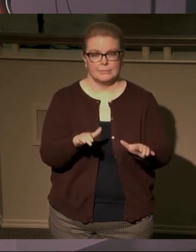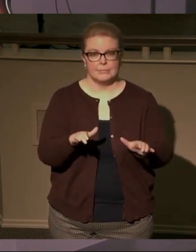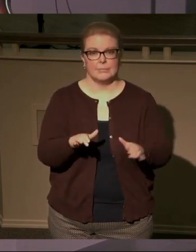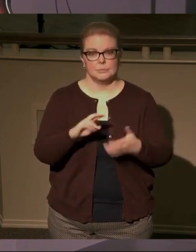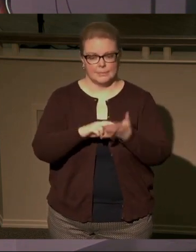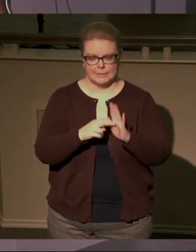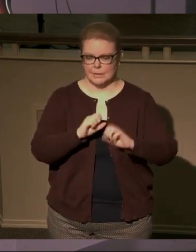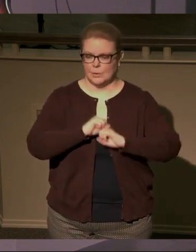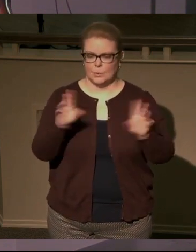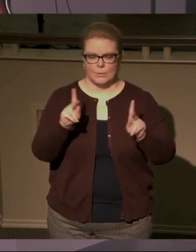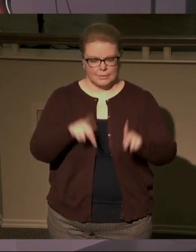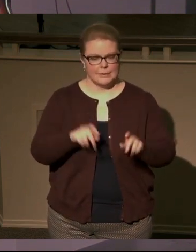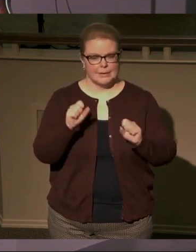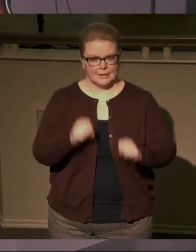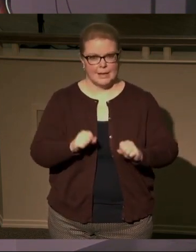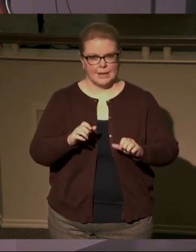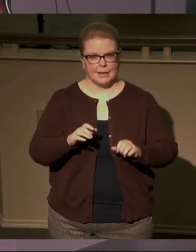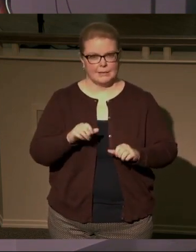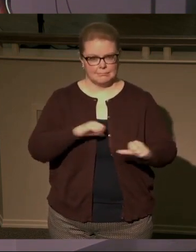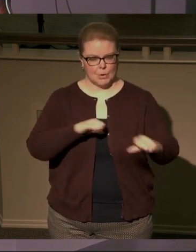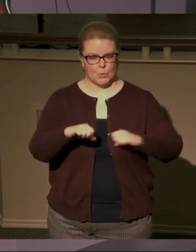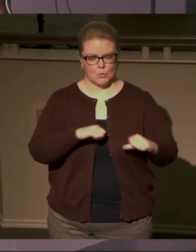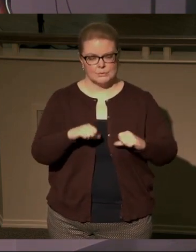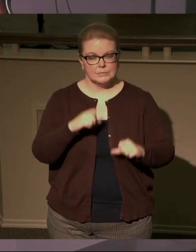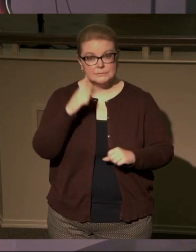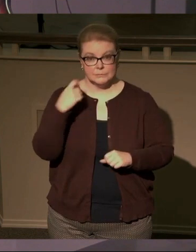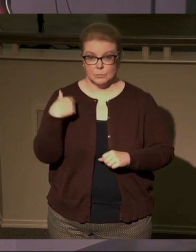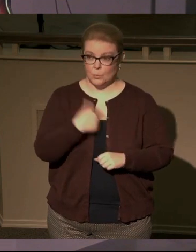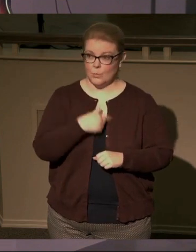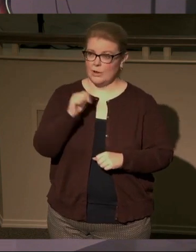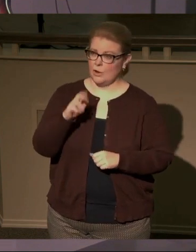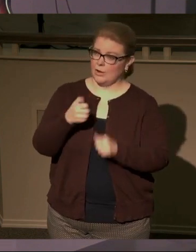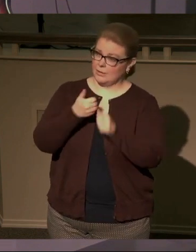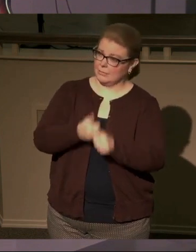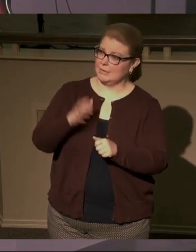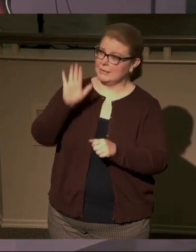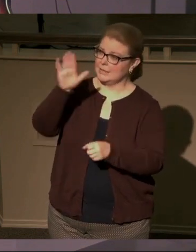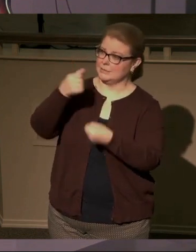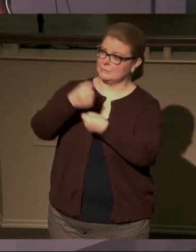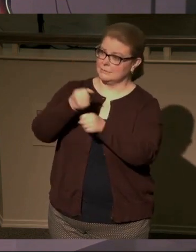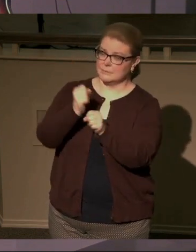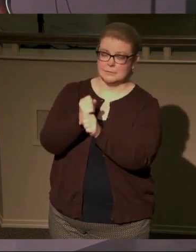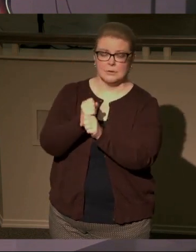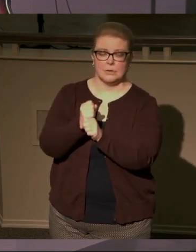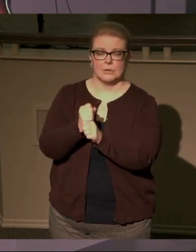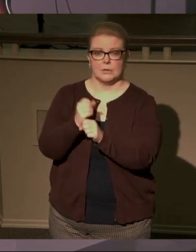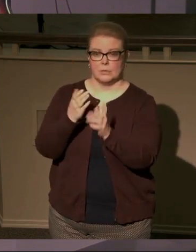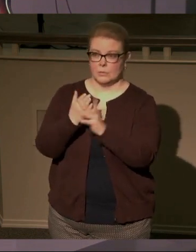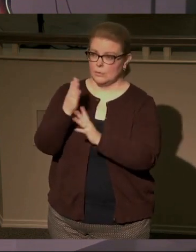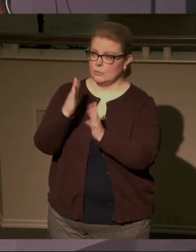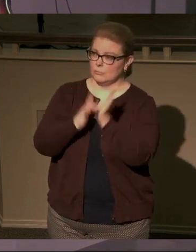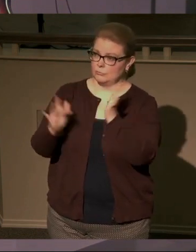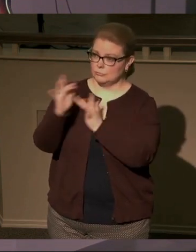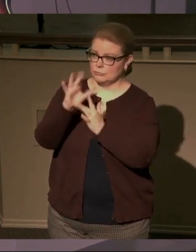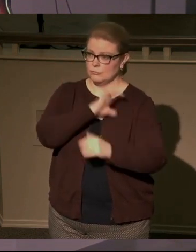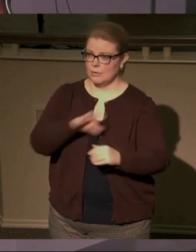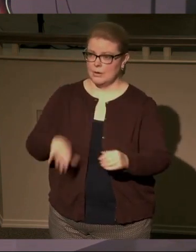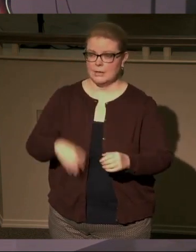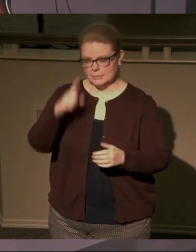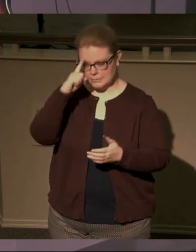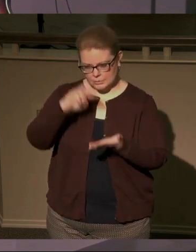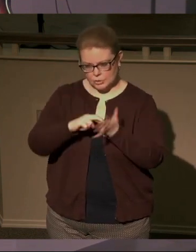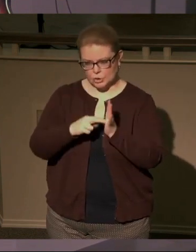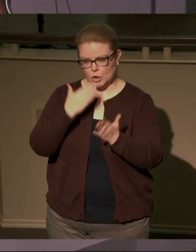may boast. For we are his workmanship, created in Christ Jesus for good works,